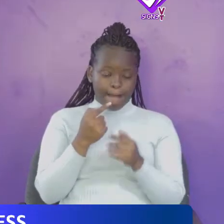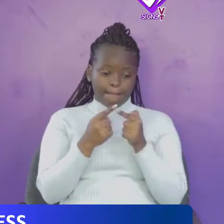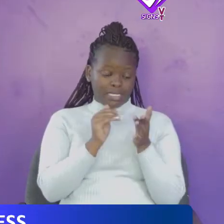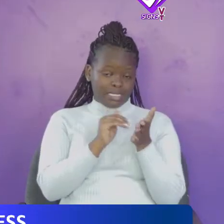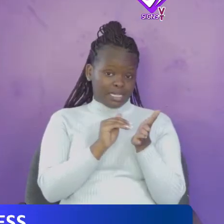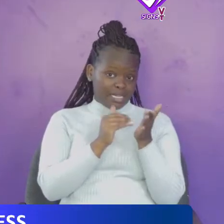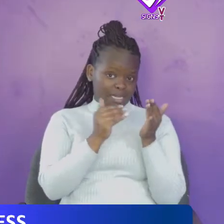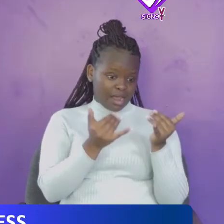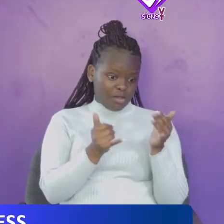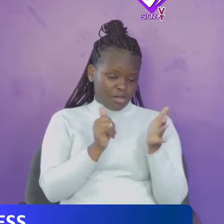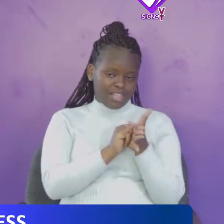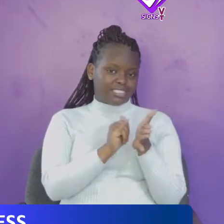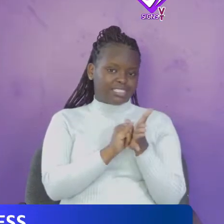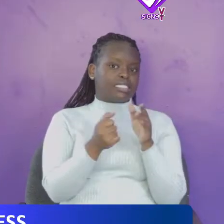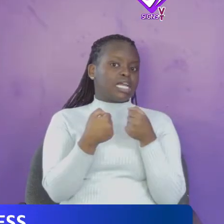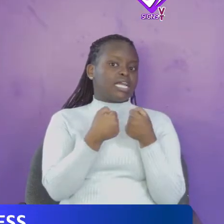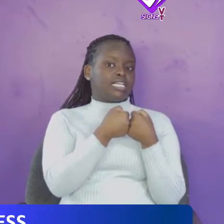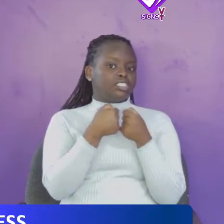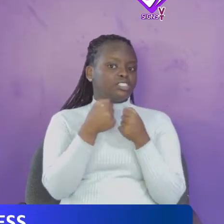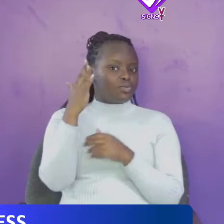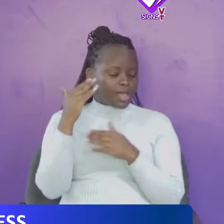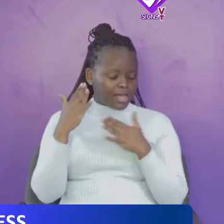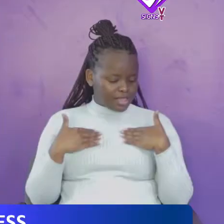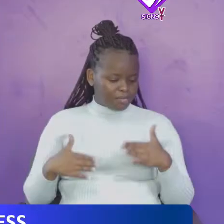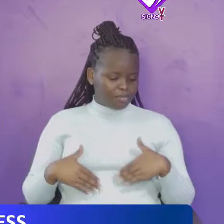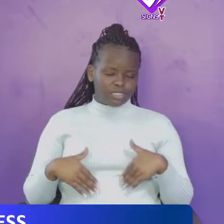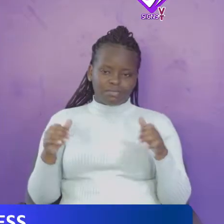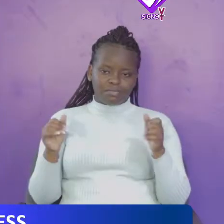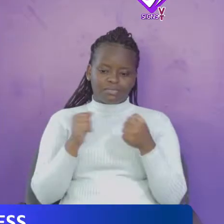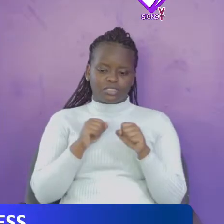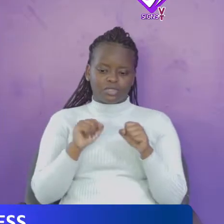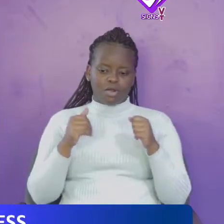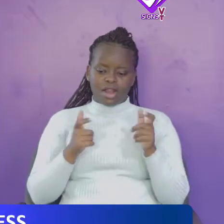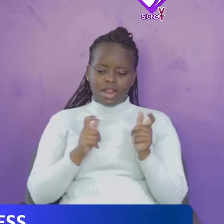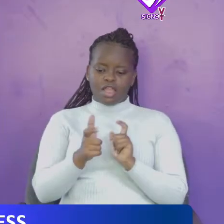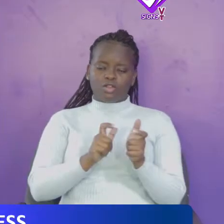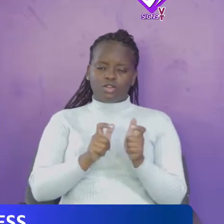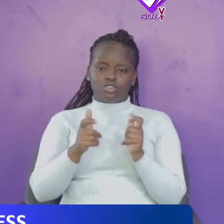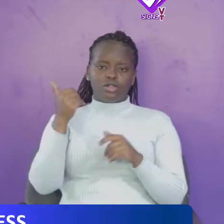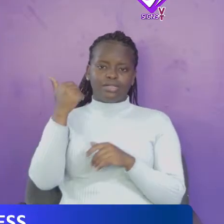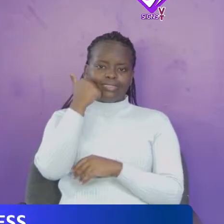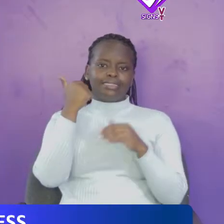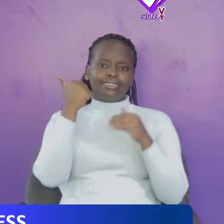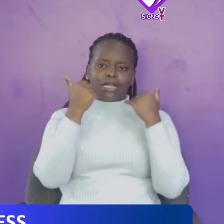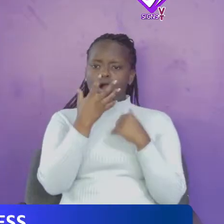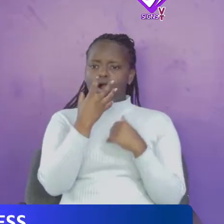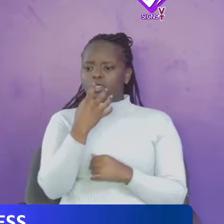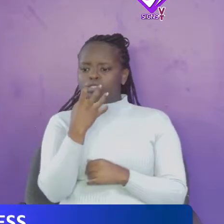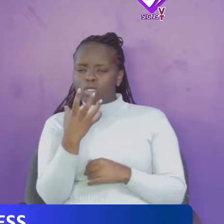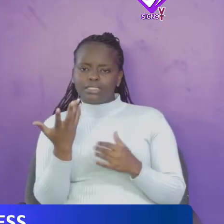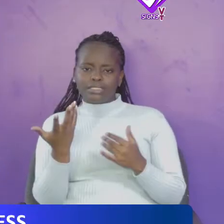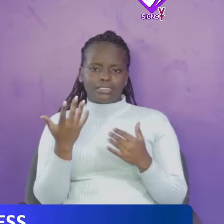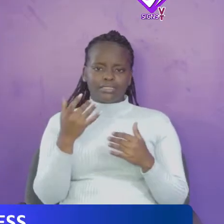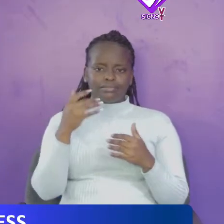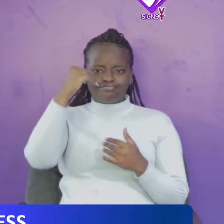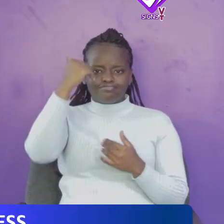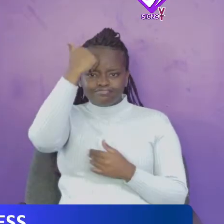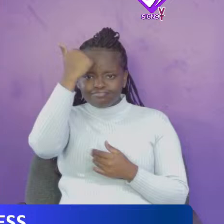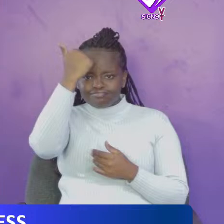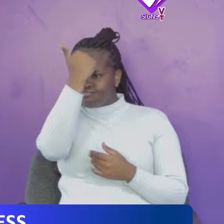that is also a challenge because the body has to cool itself. And when you have Self-regulate. exactly, and when you